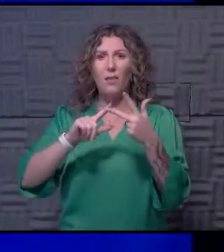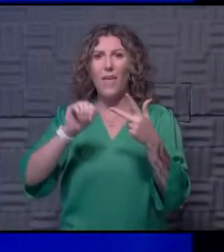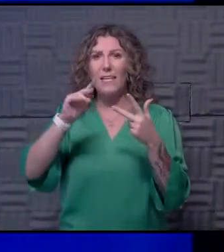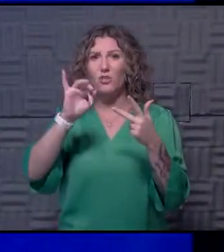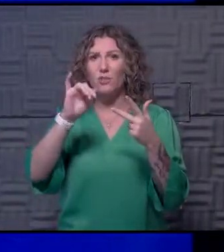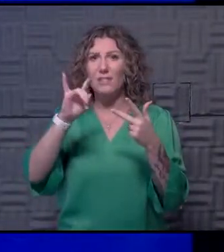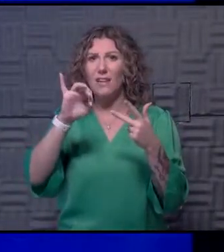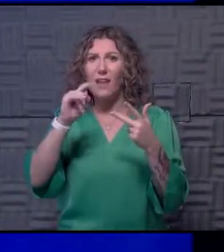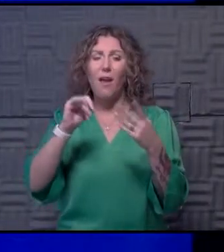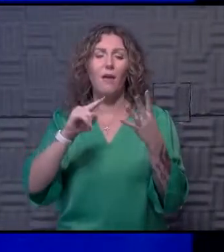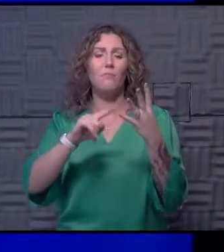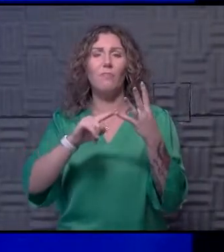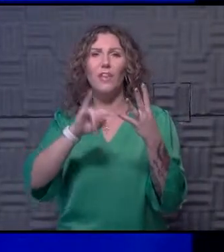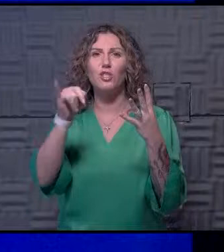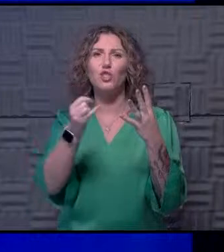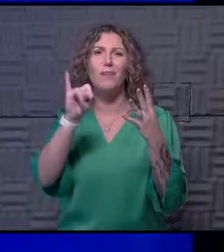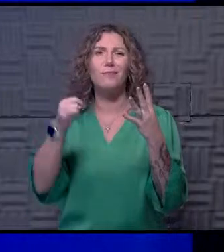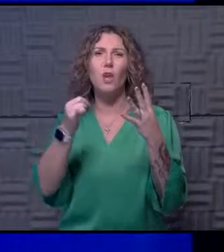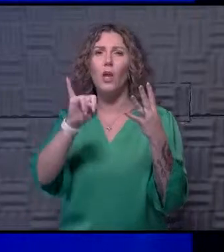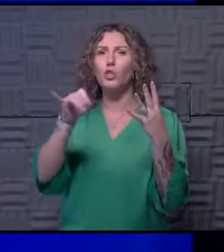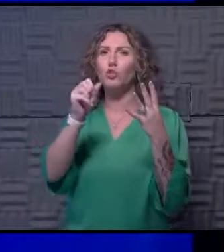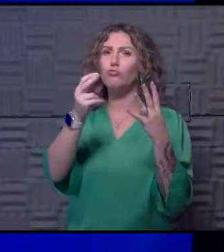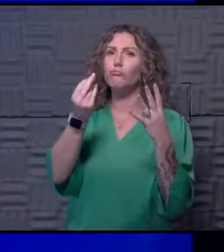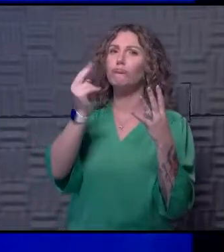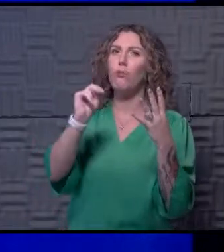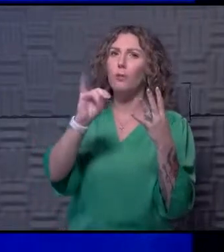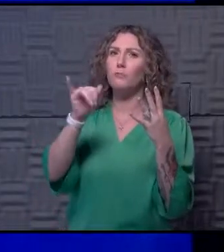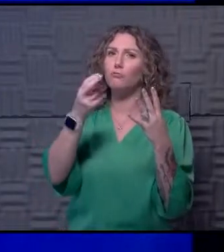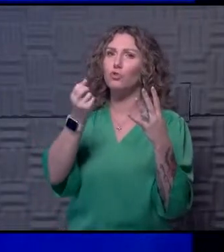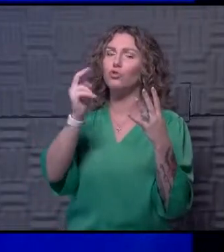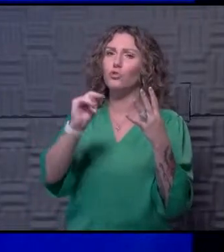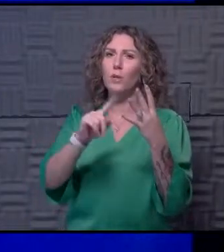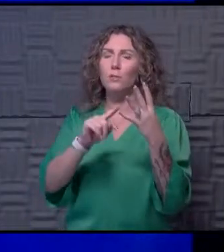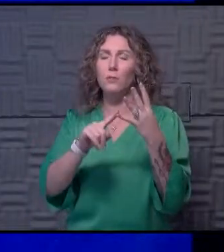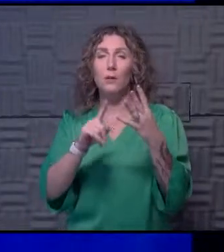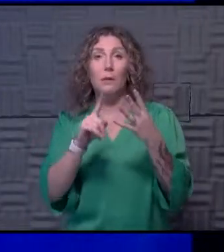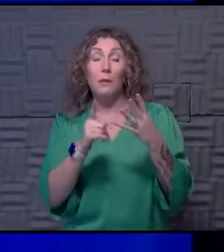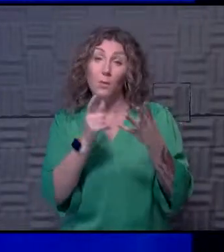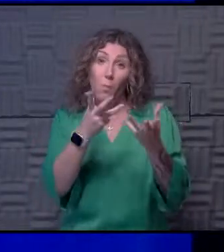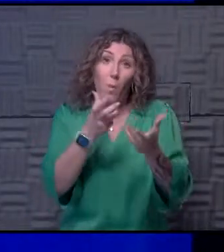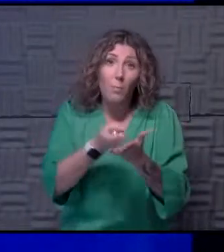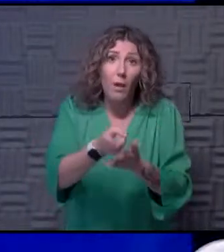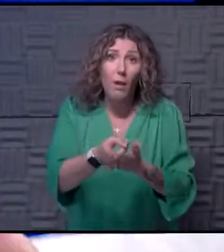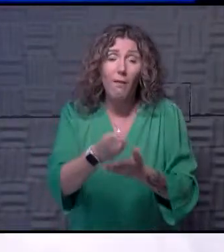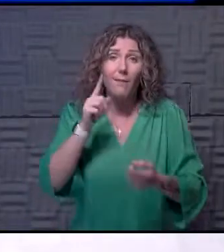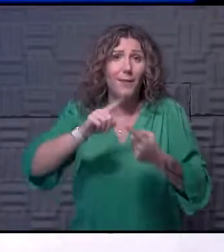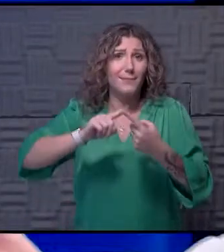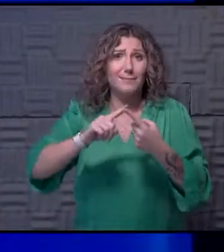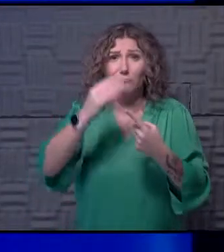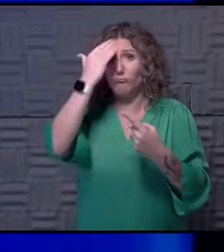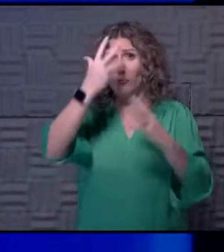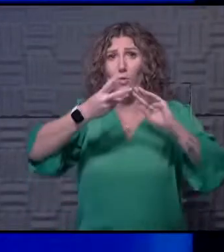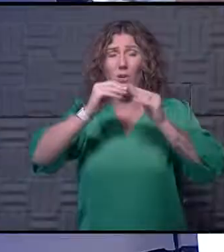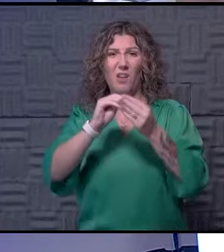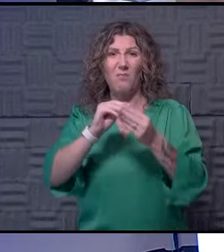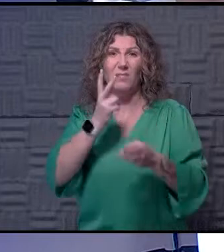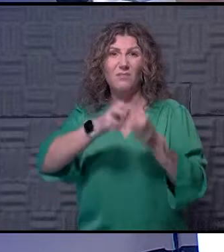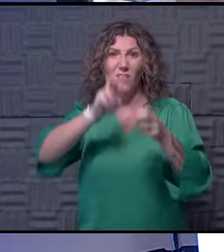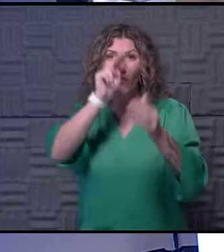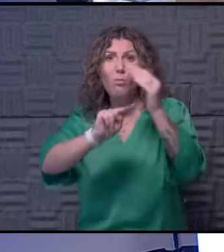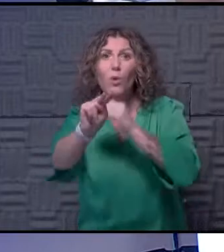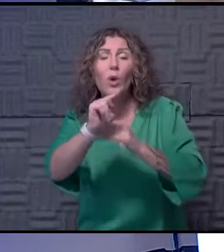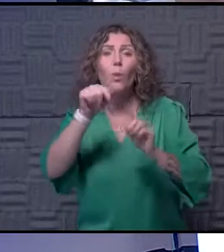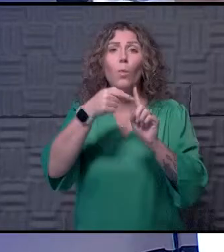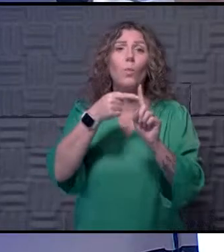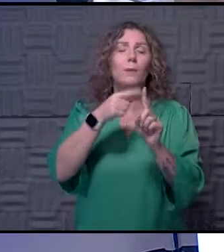J&J vaccine. So not trying to be evasive at all, just trying to be honest about it. Because until we know those numbers, Hawk, it's difficult to predict exactly when somebody's